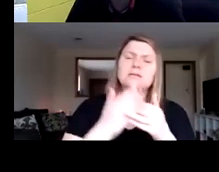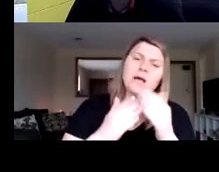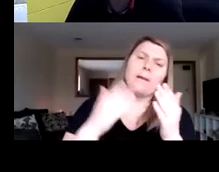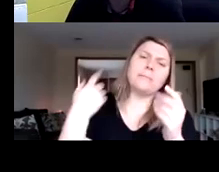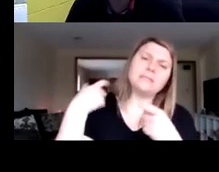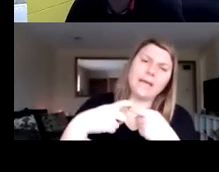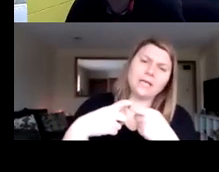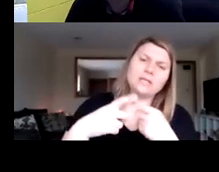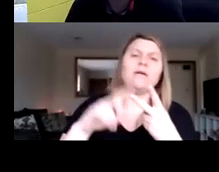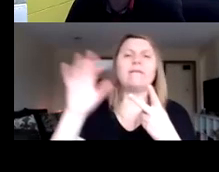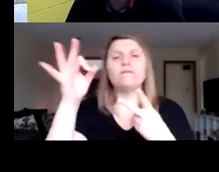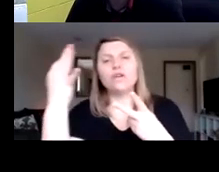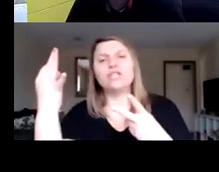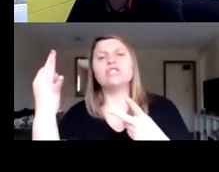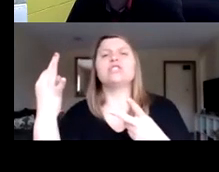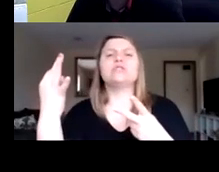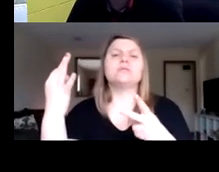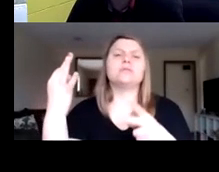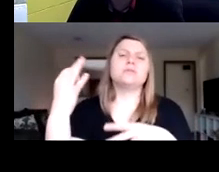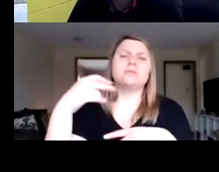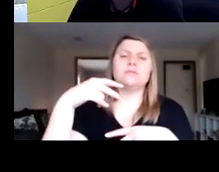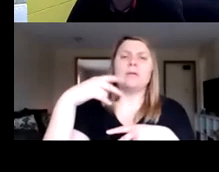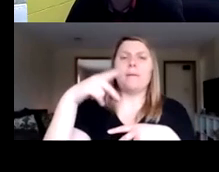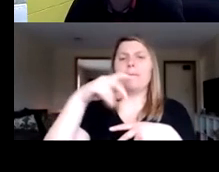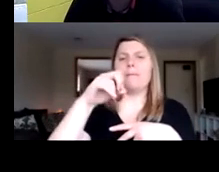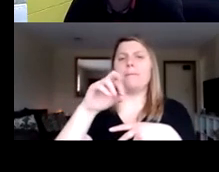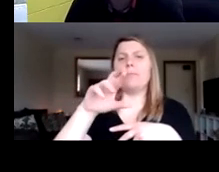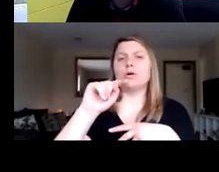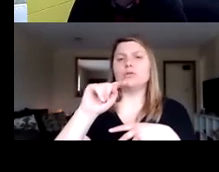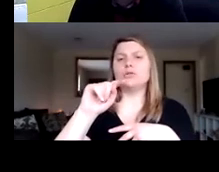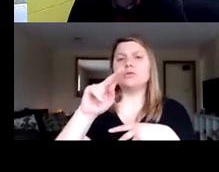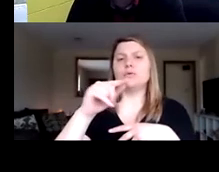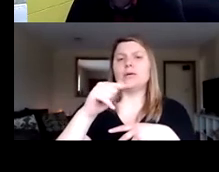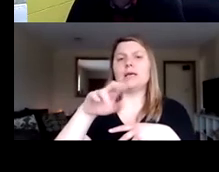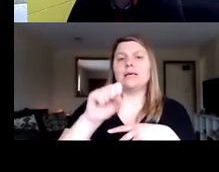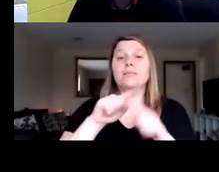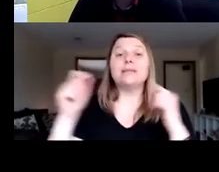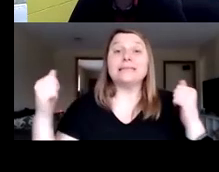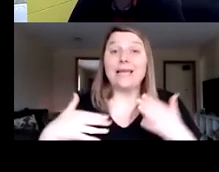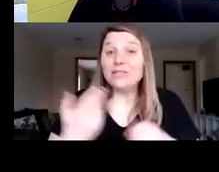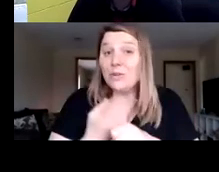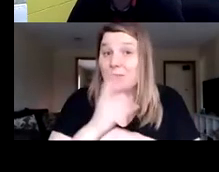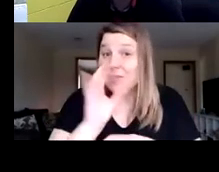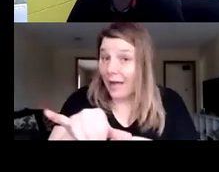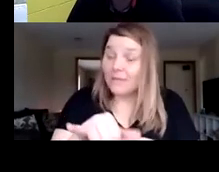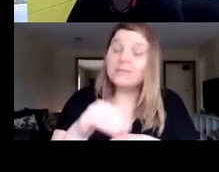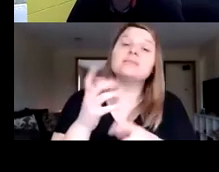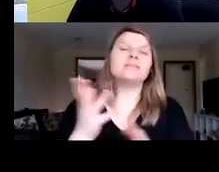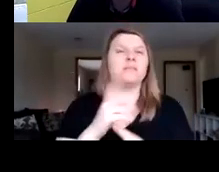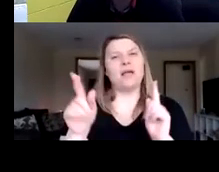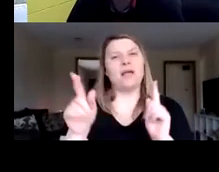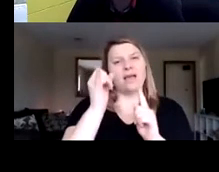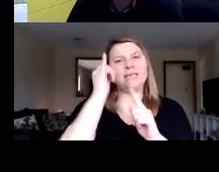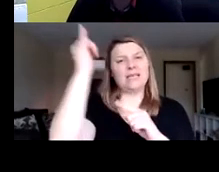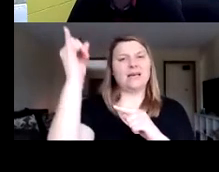maybe French, Portuguese, any number of different languages, and are just scared to use that. And the idea is